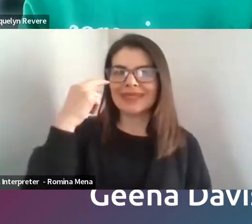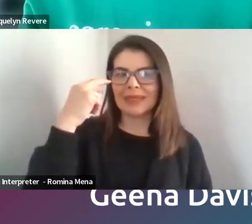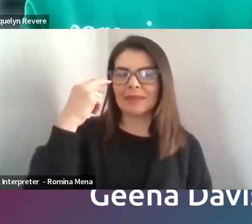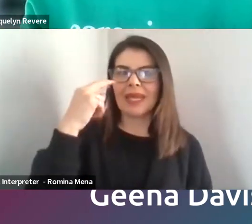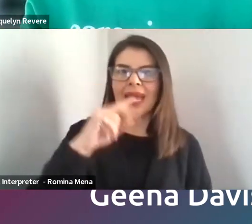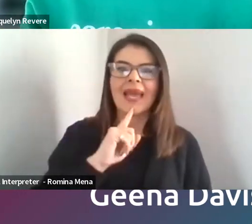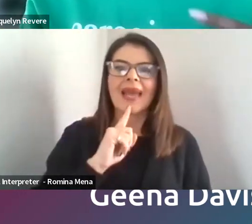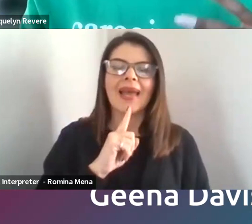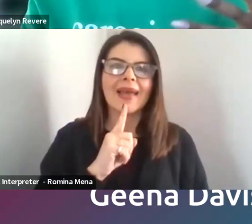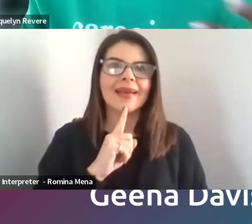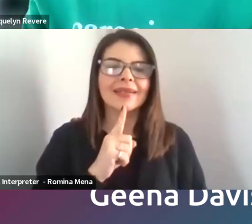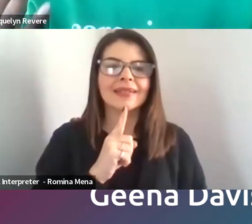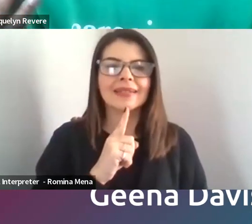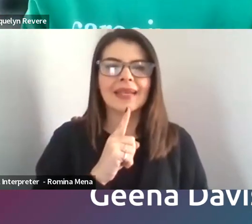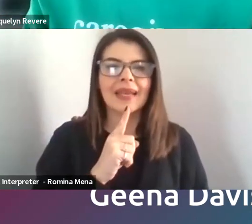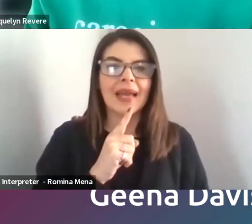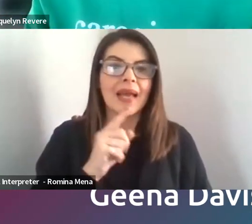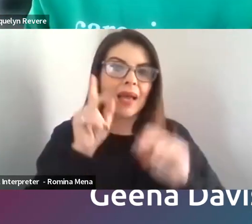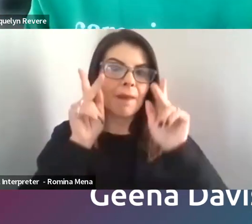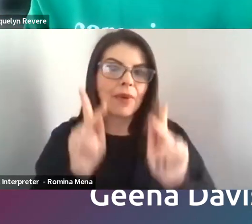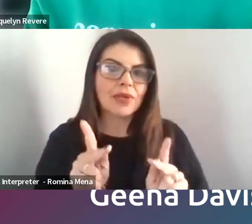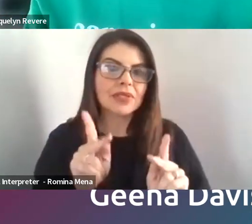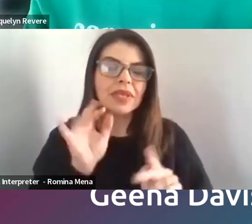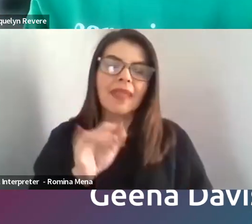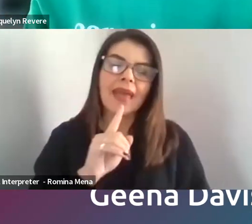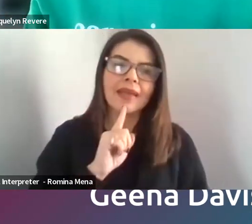as someone who sort of